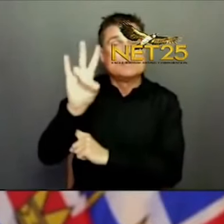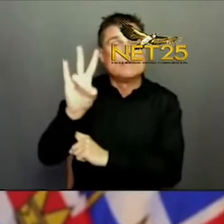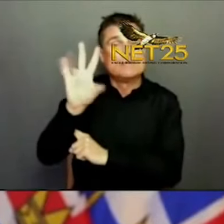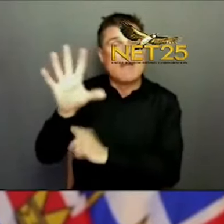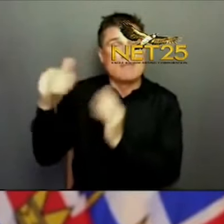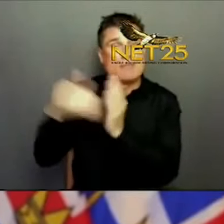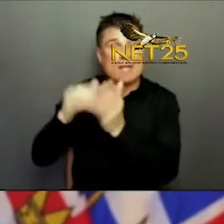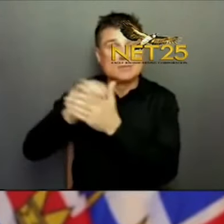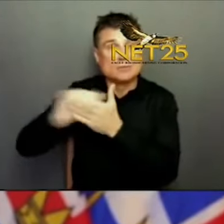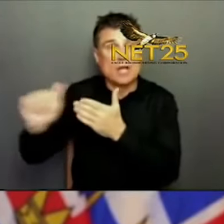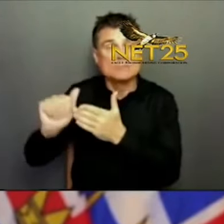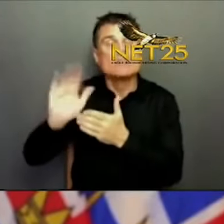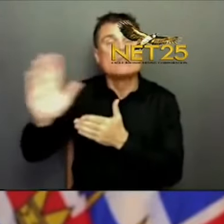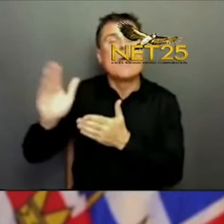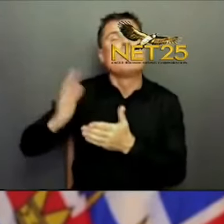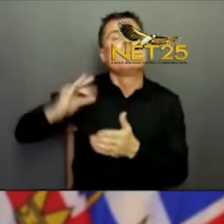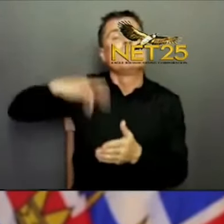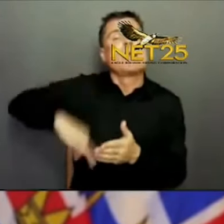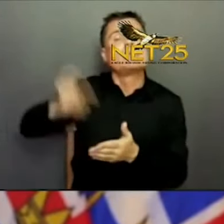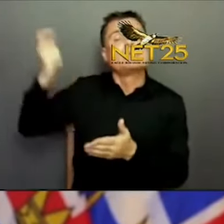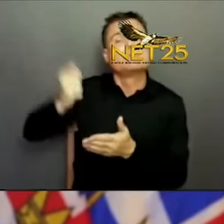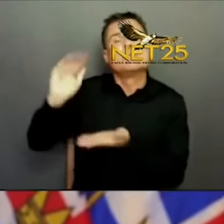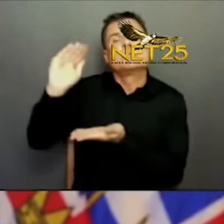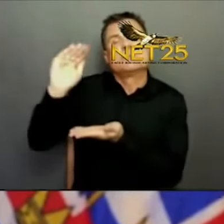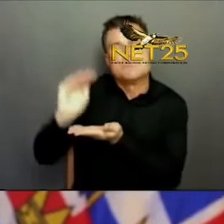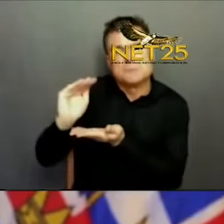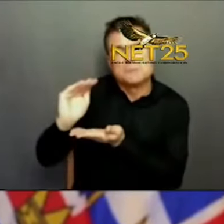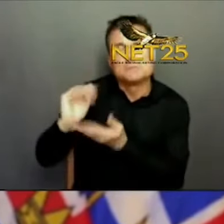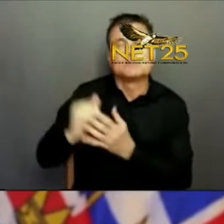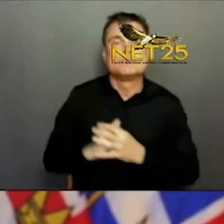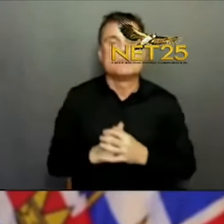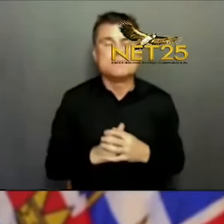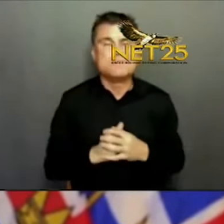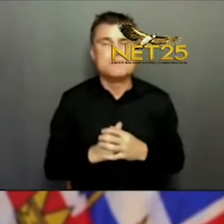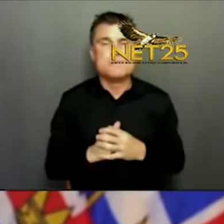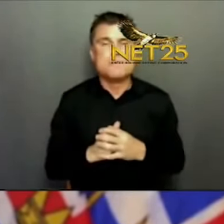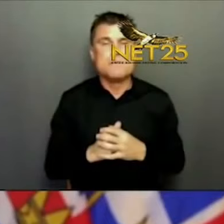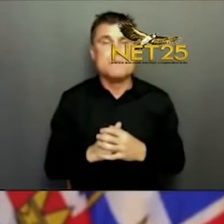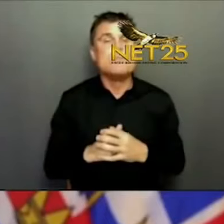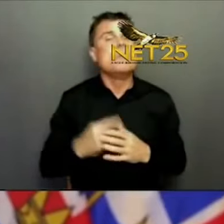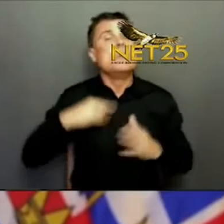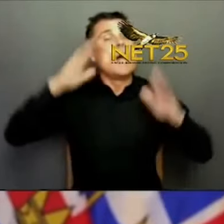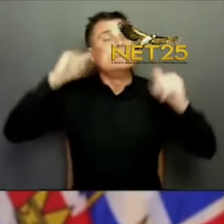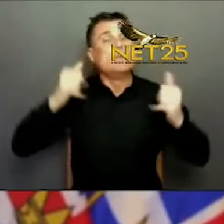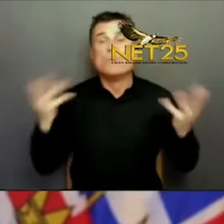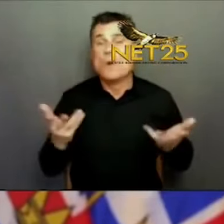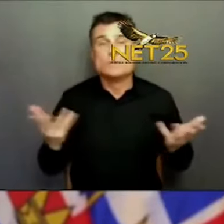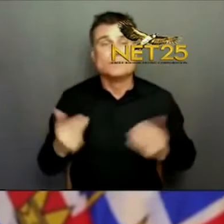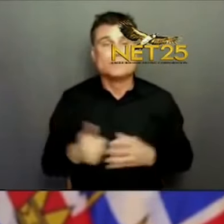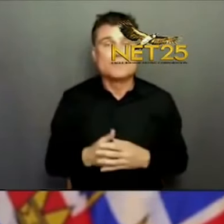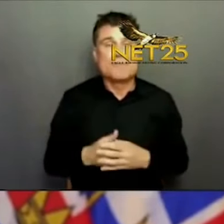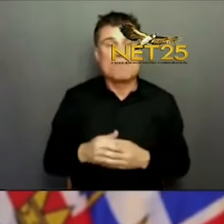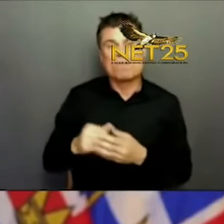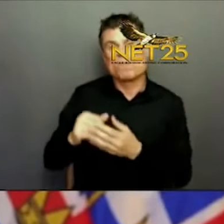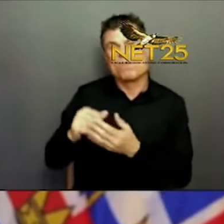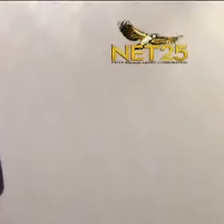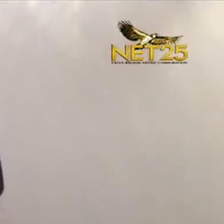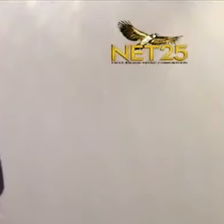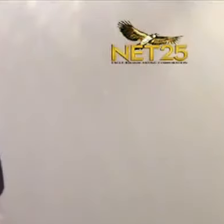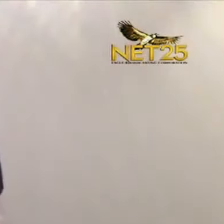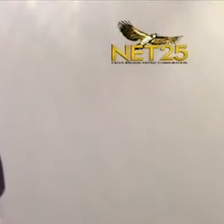of thousands of British Columbians to have their benefit directly deposited into their bank accounts before the end of this